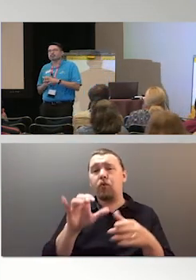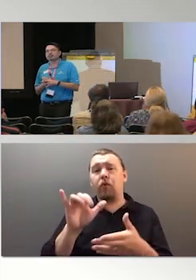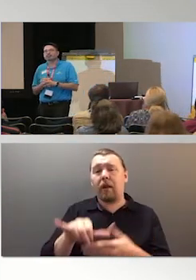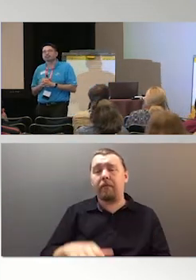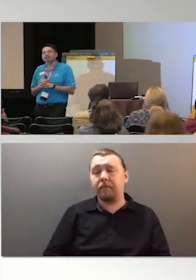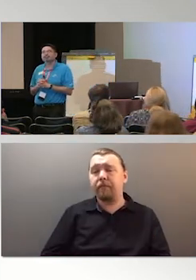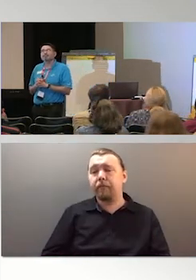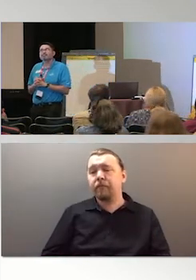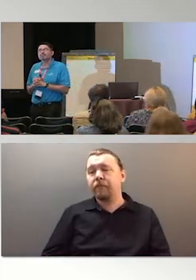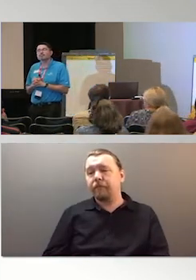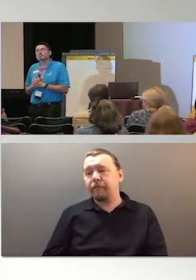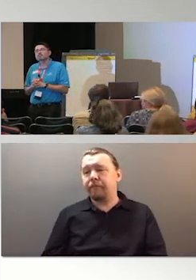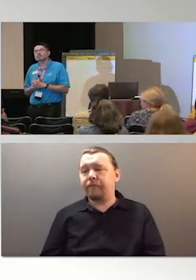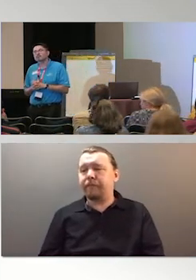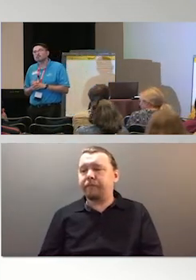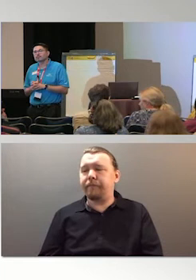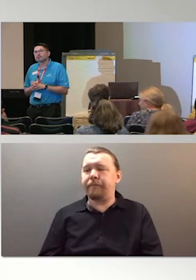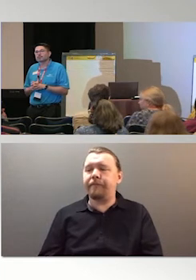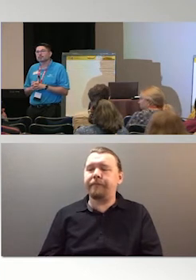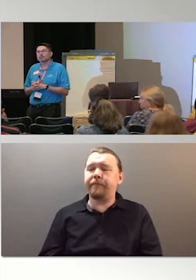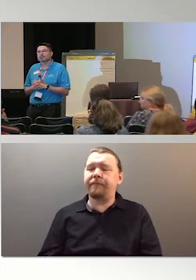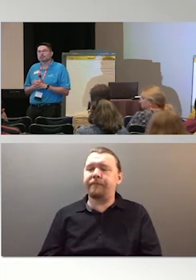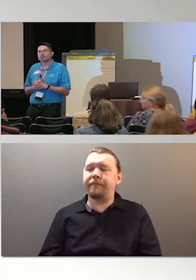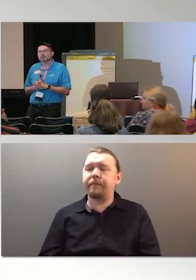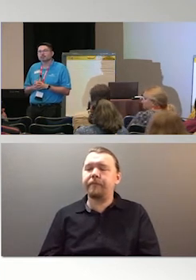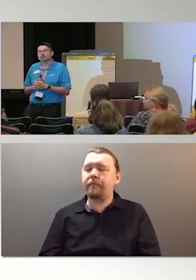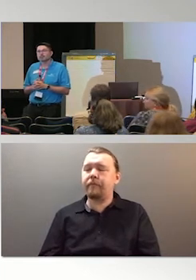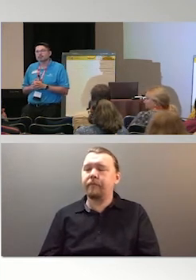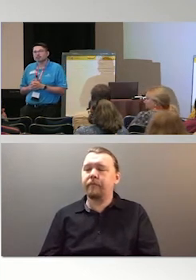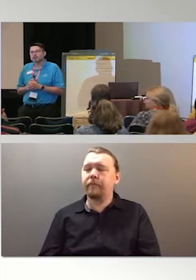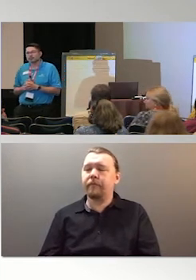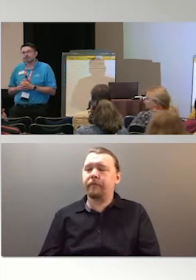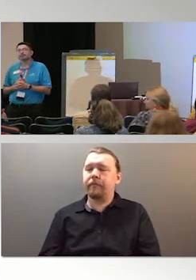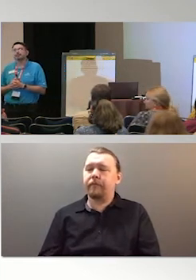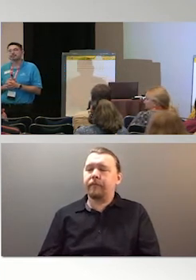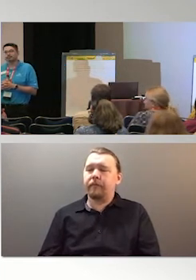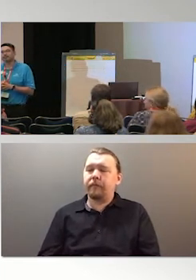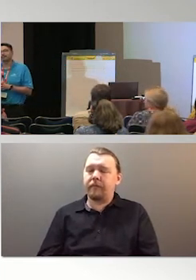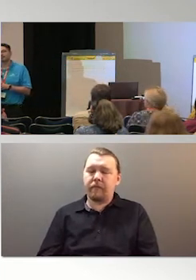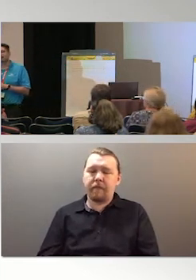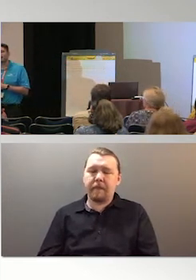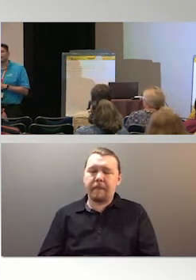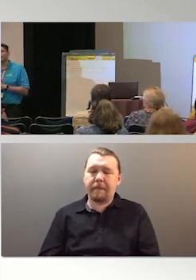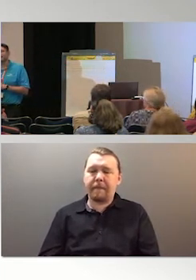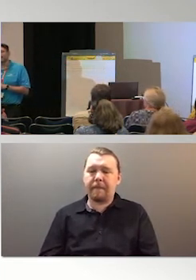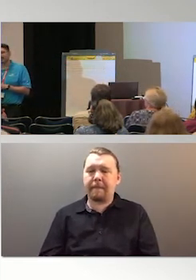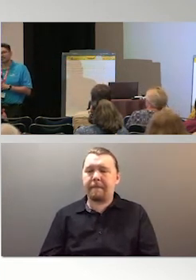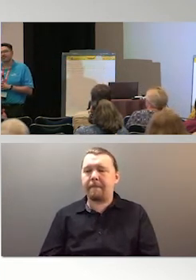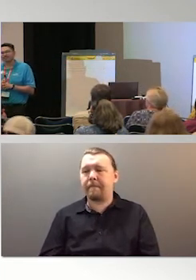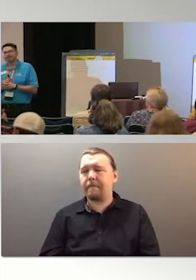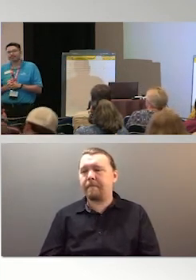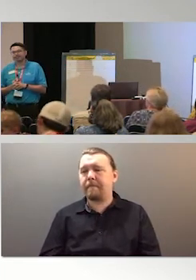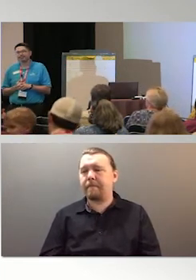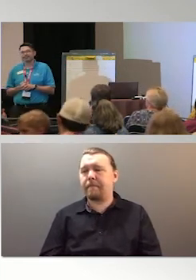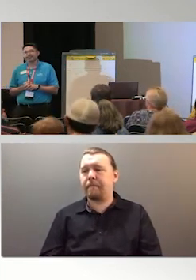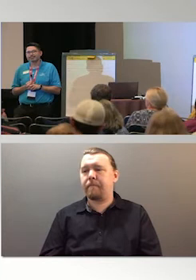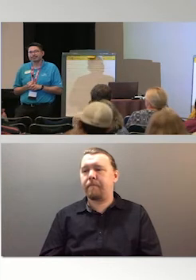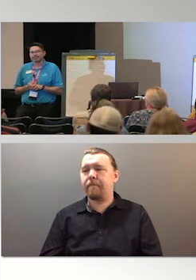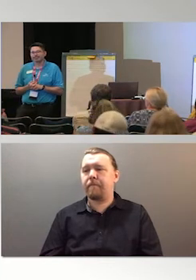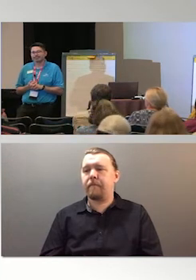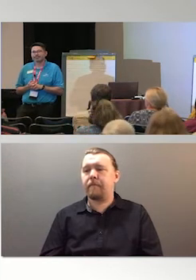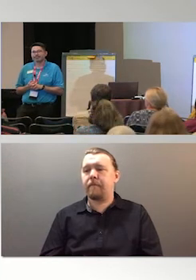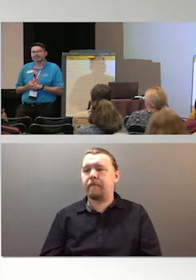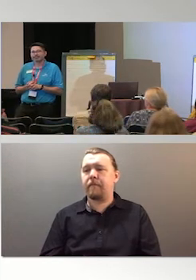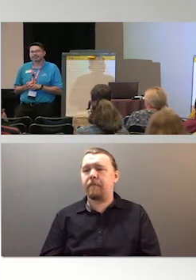you. One, I have elderly relatives out west, and they want to contribute to my daughter's,